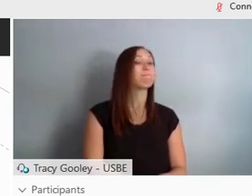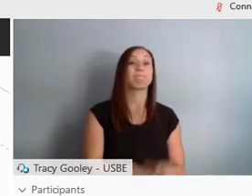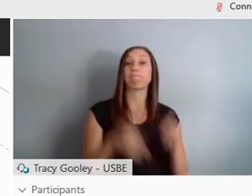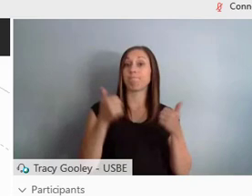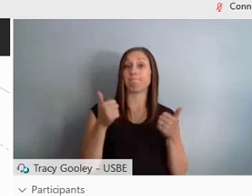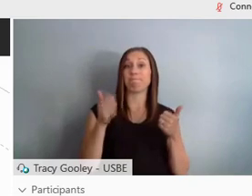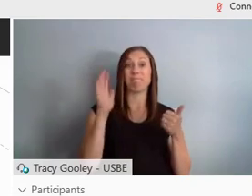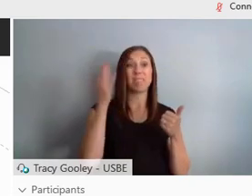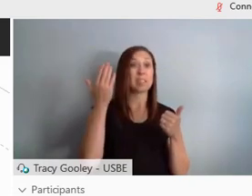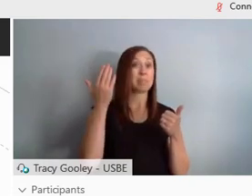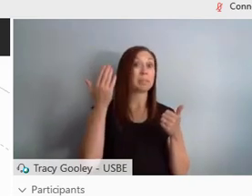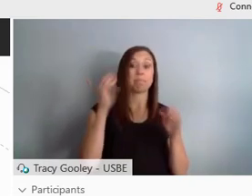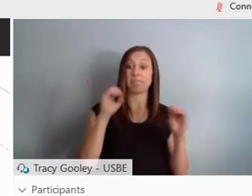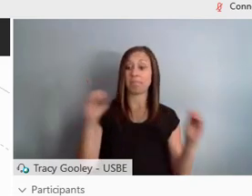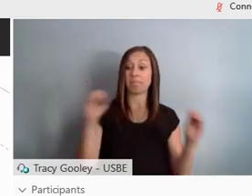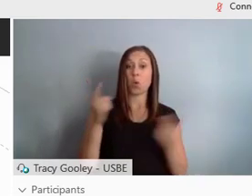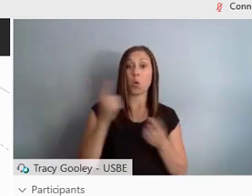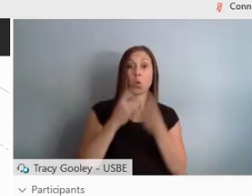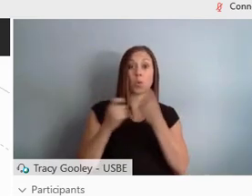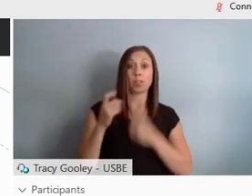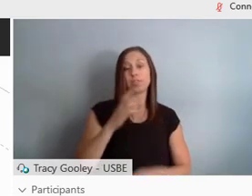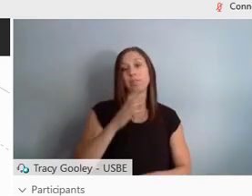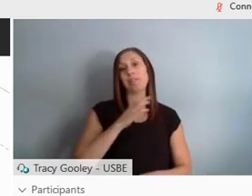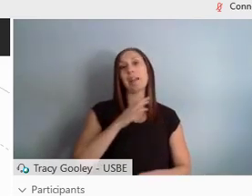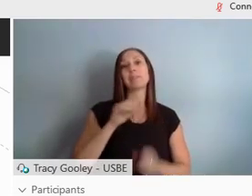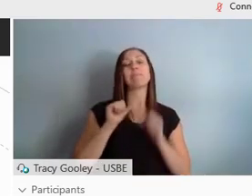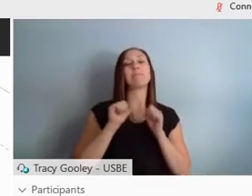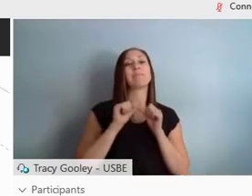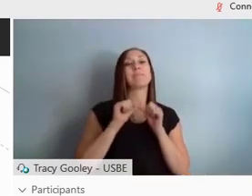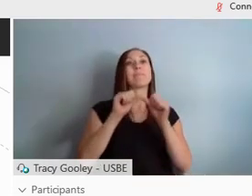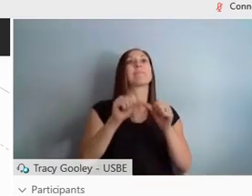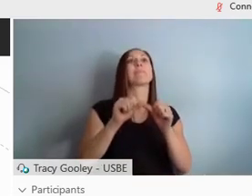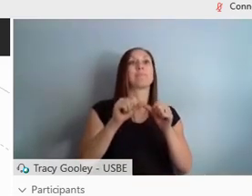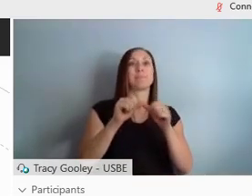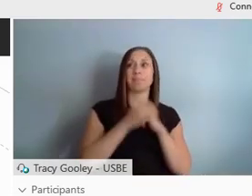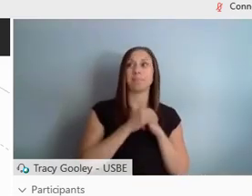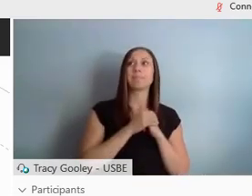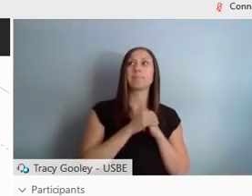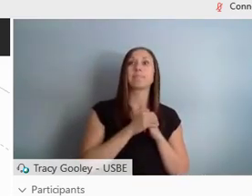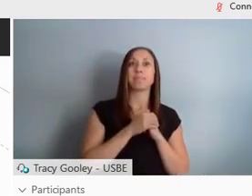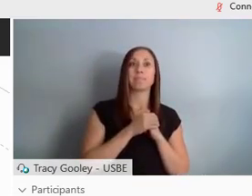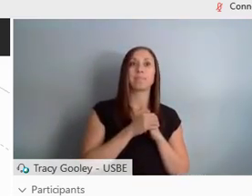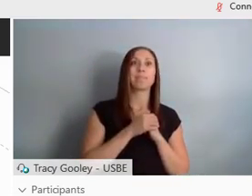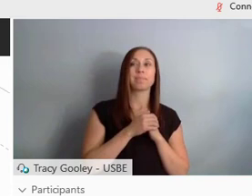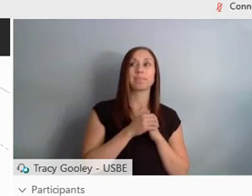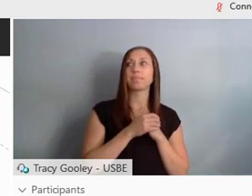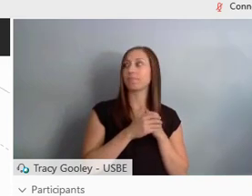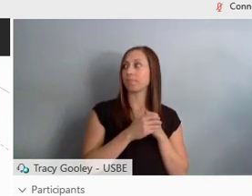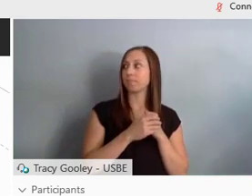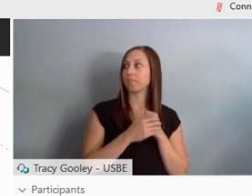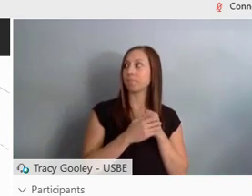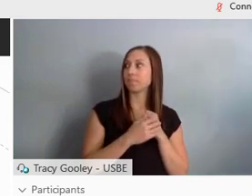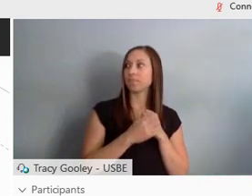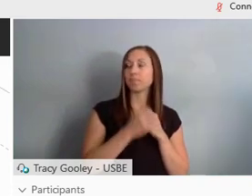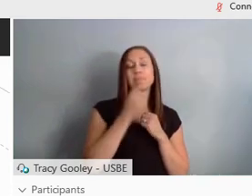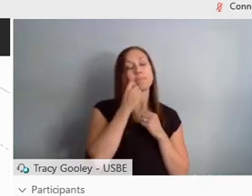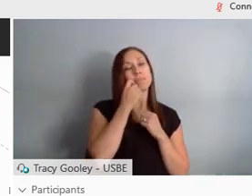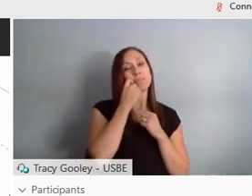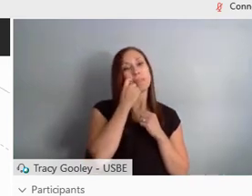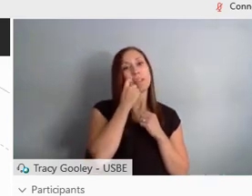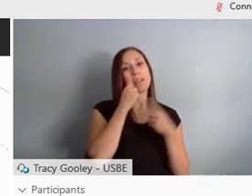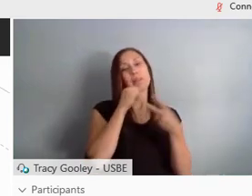Okay, it doesn't look like we have any questions in the chat box, so we're going to keep moving on. The next